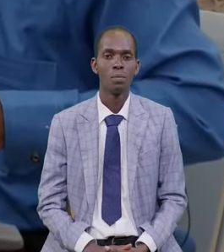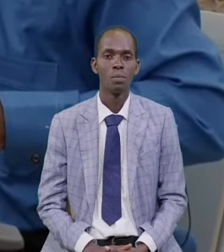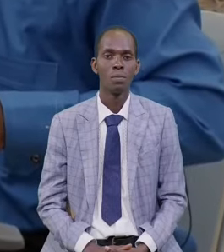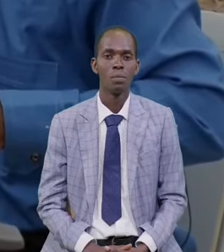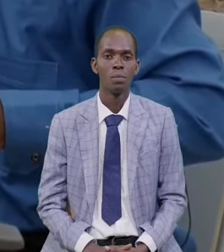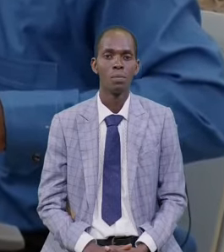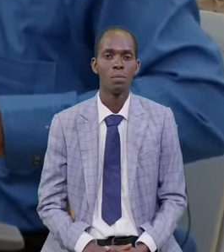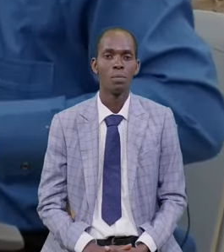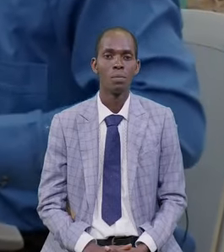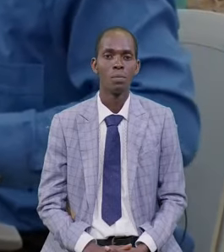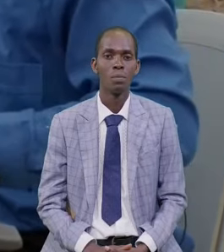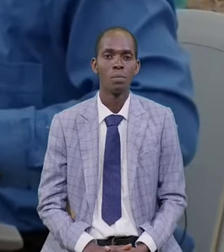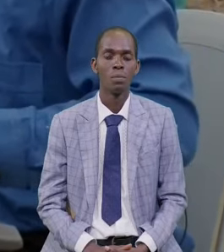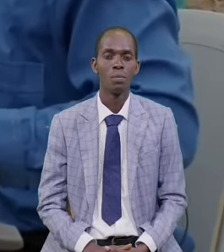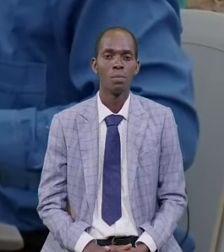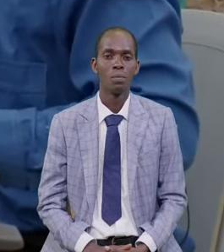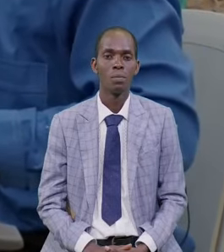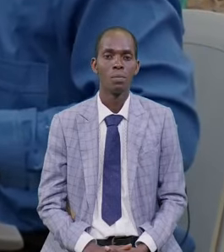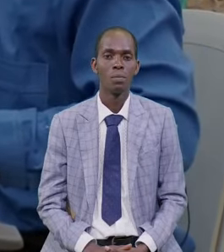the